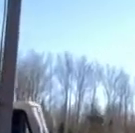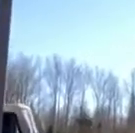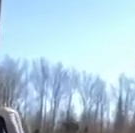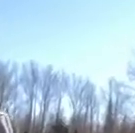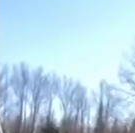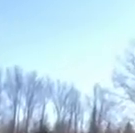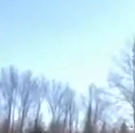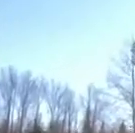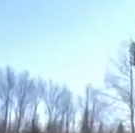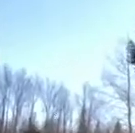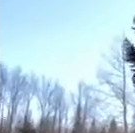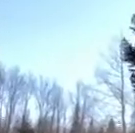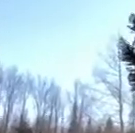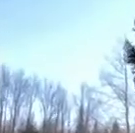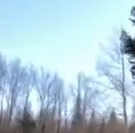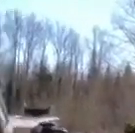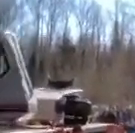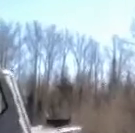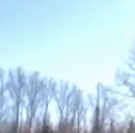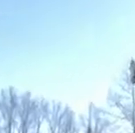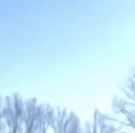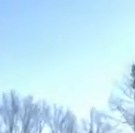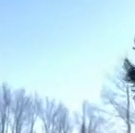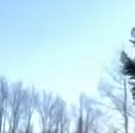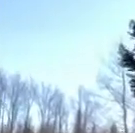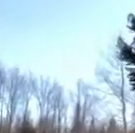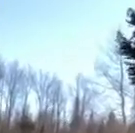uscapitalchristmastree.com. Click on the tour tab.